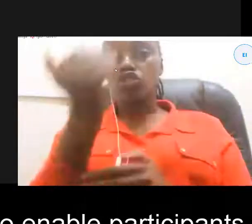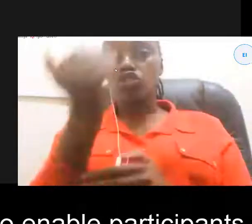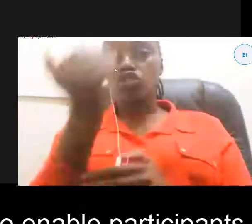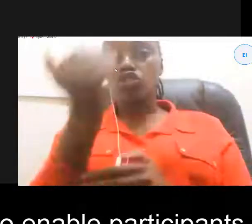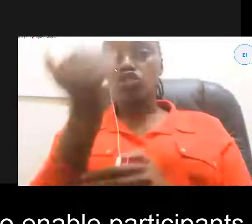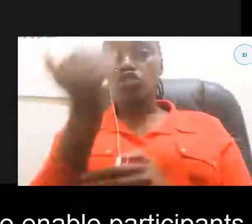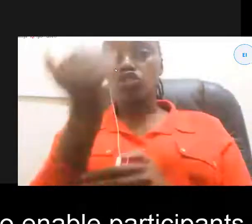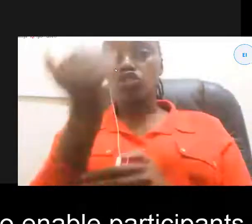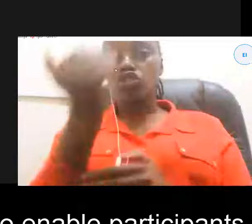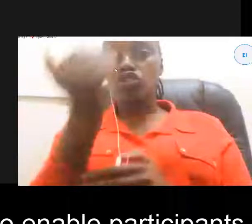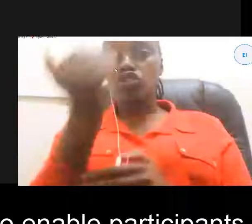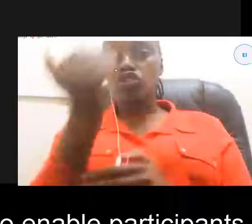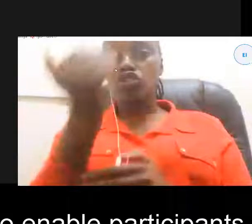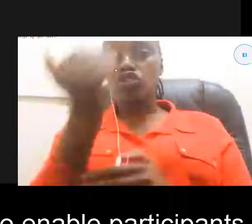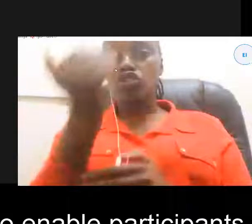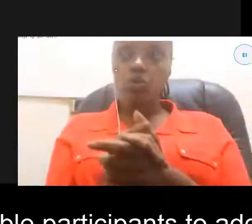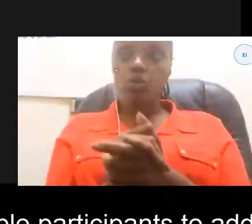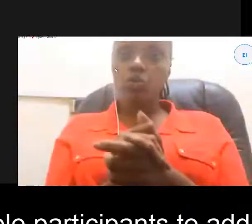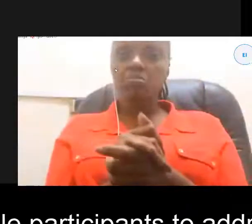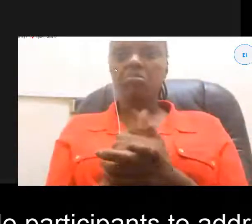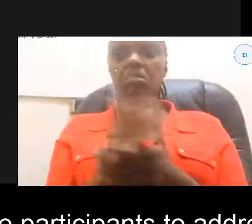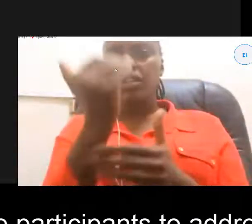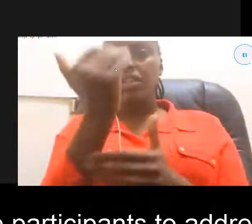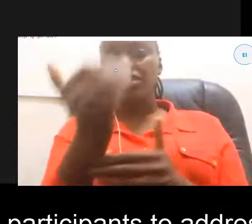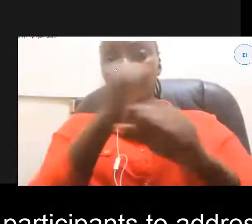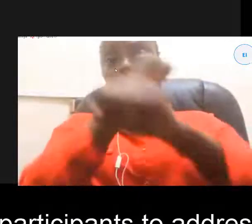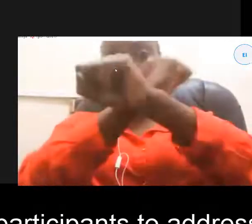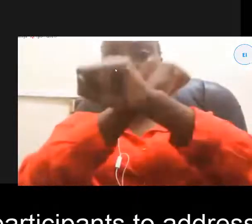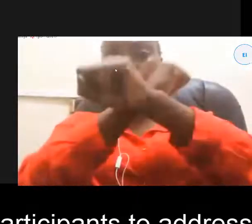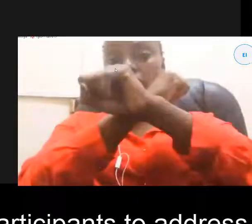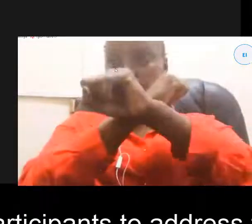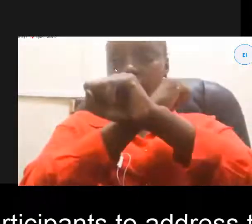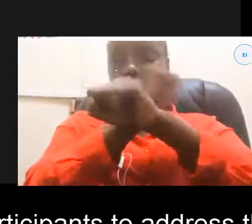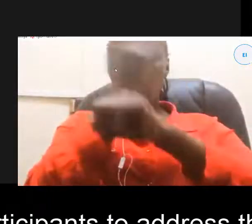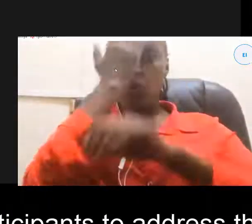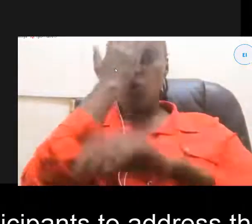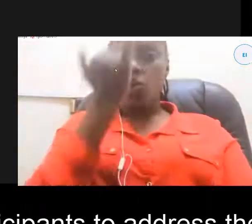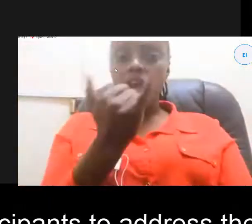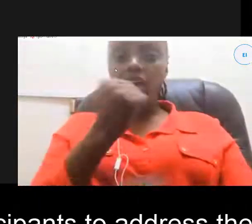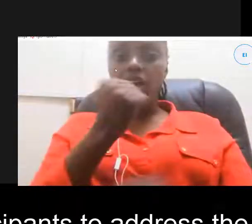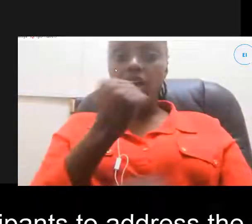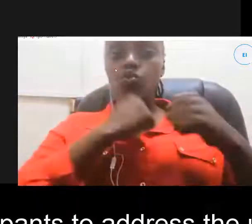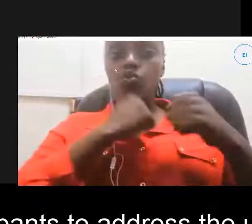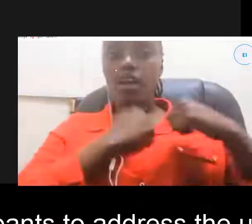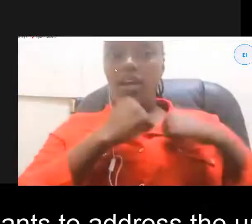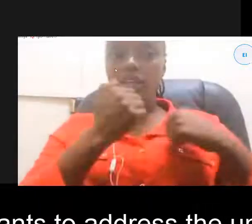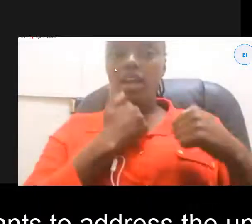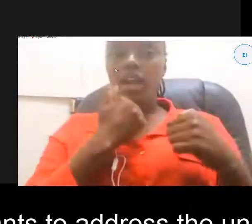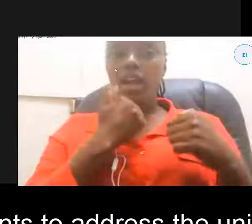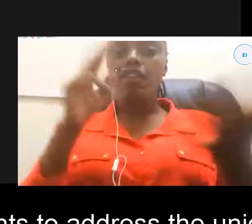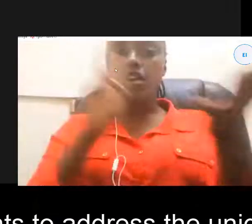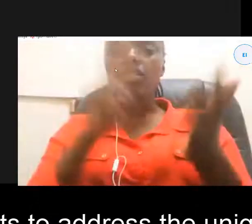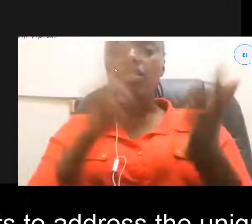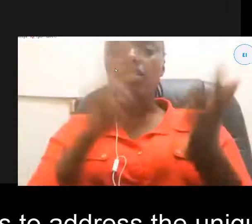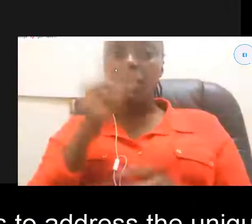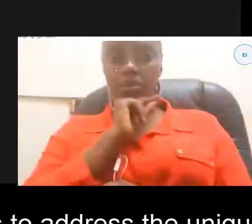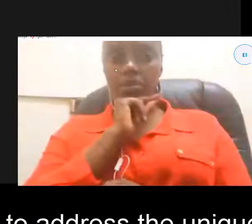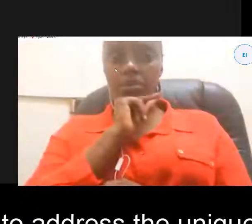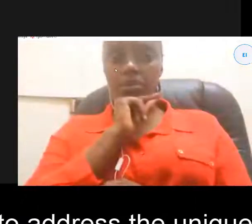child protection, because the Rwanda have ratified the UNCRC